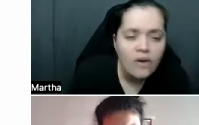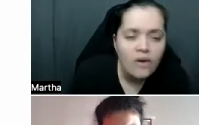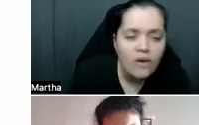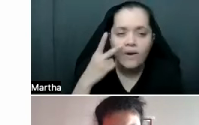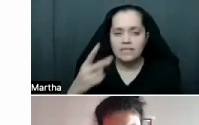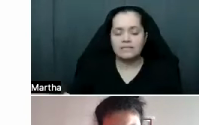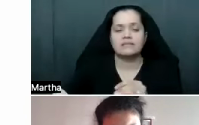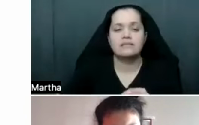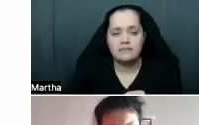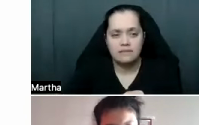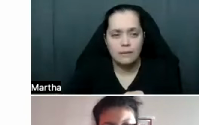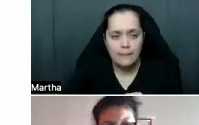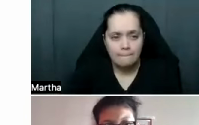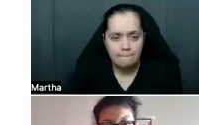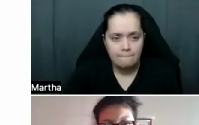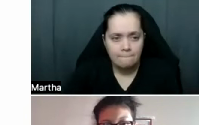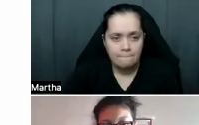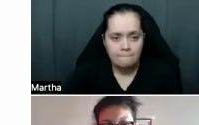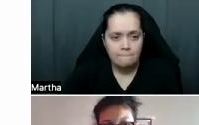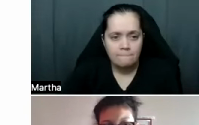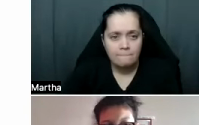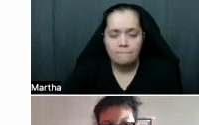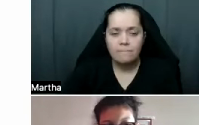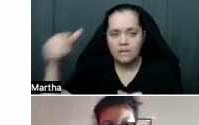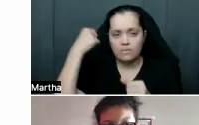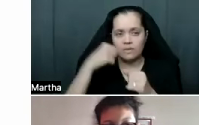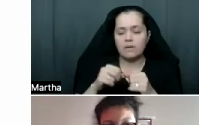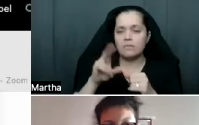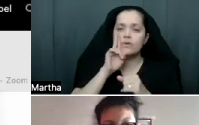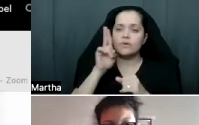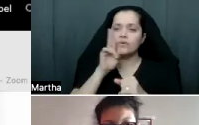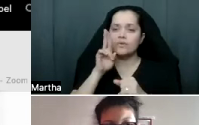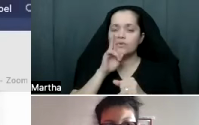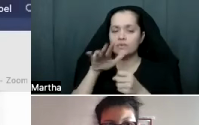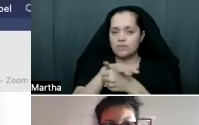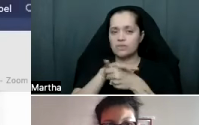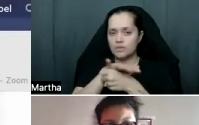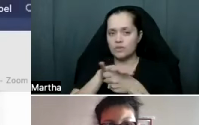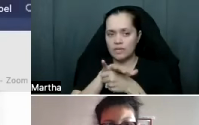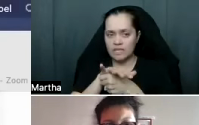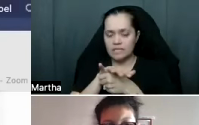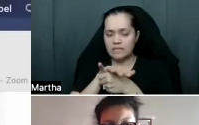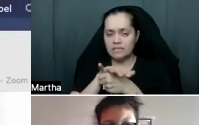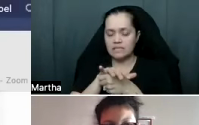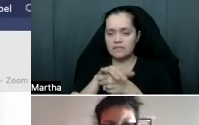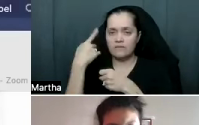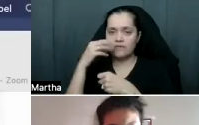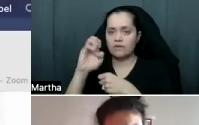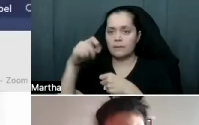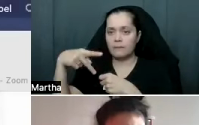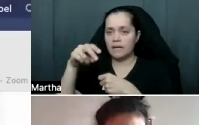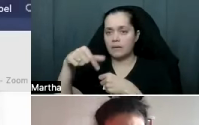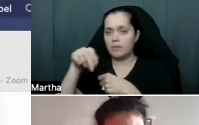to Houston. So let's all remember Houston's location for the map